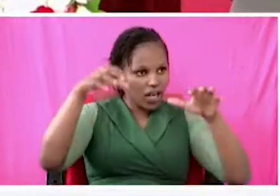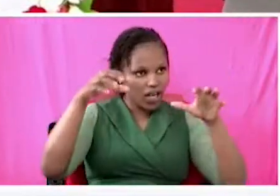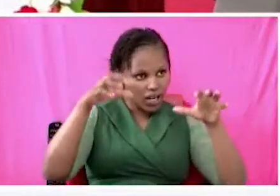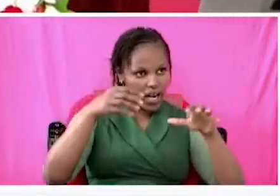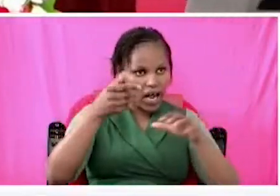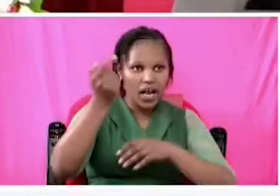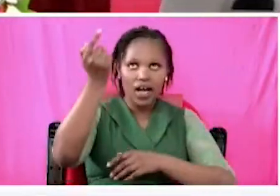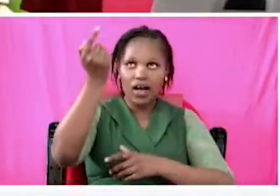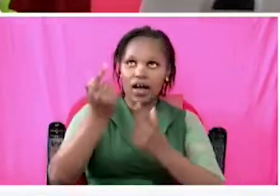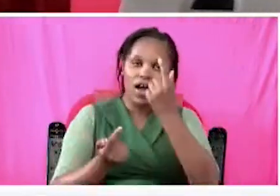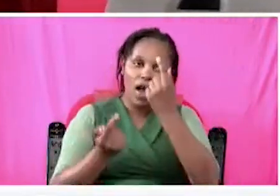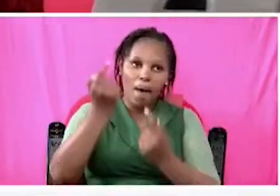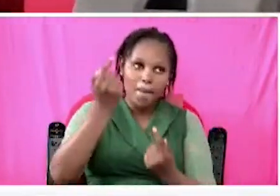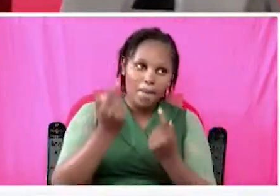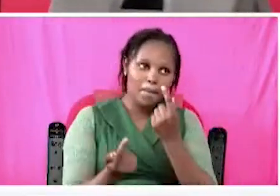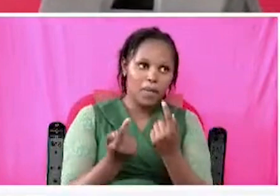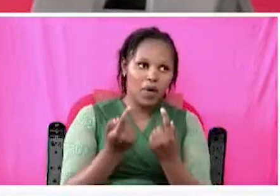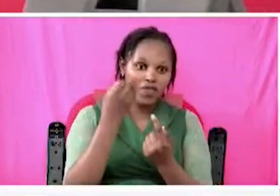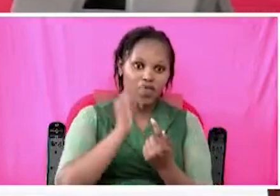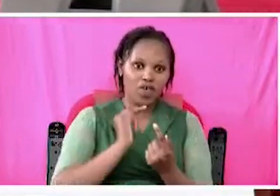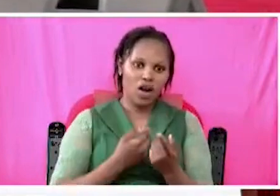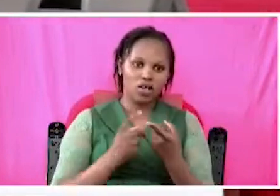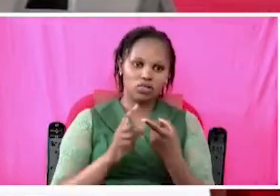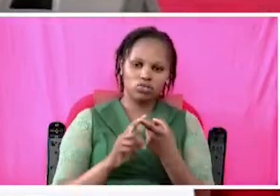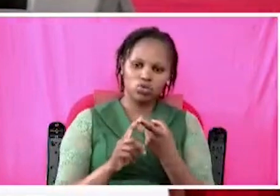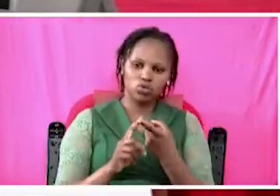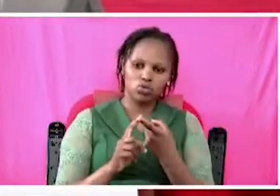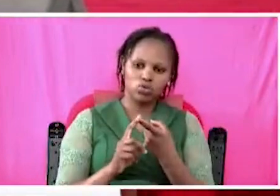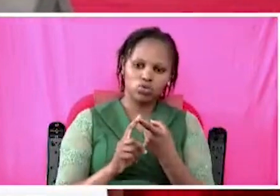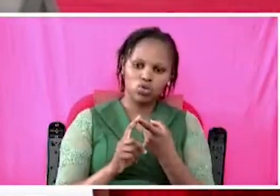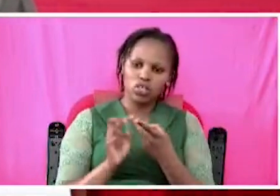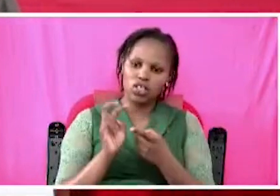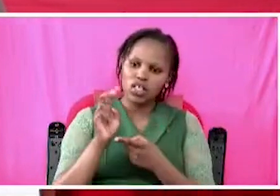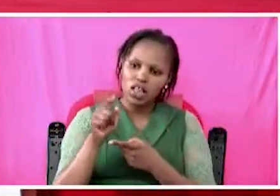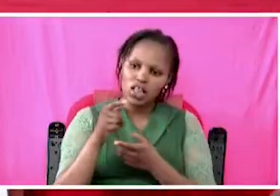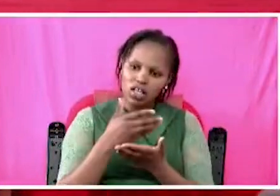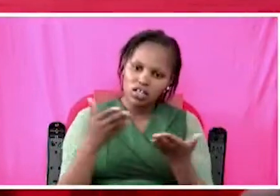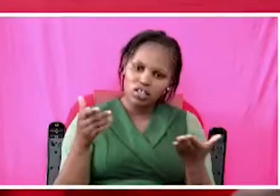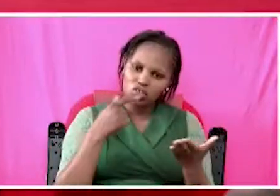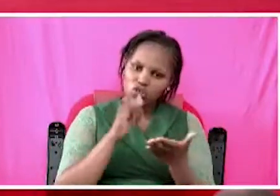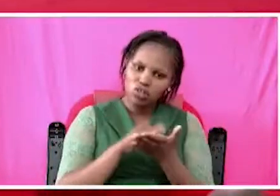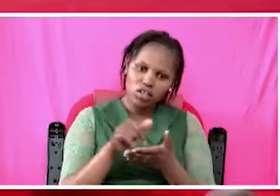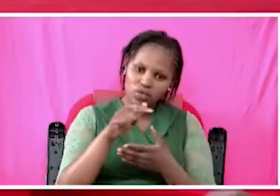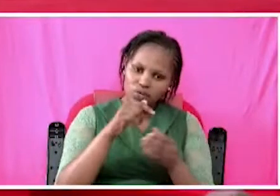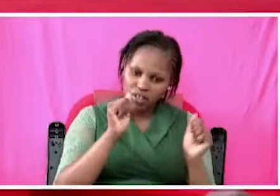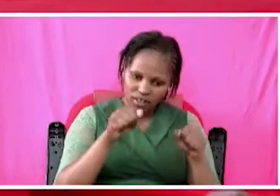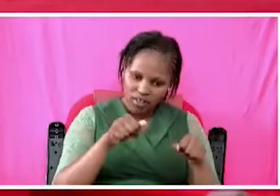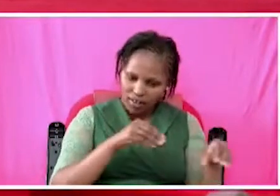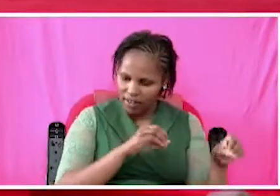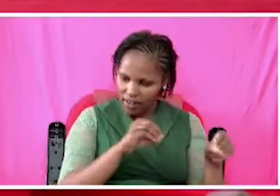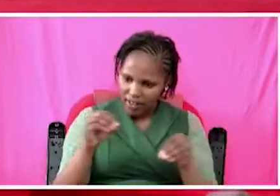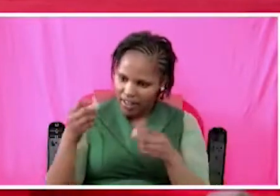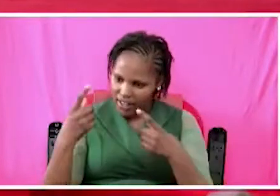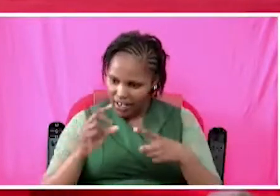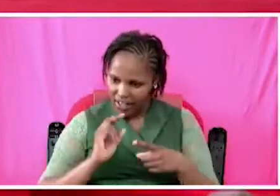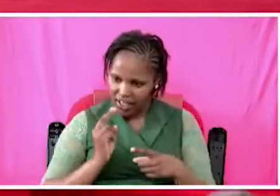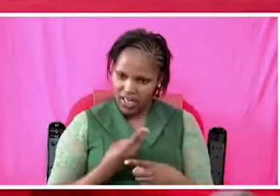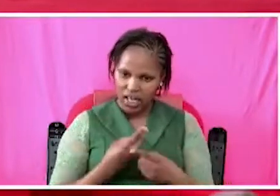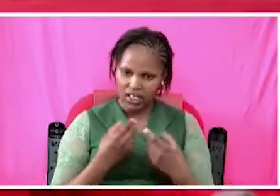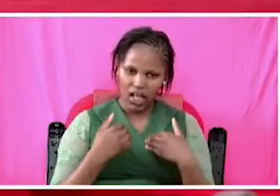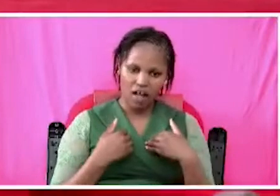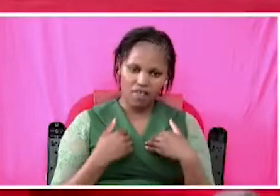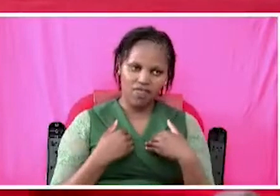coming, and so he tells him, for us to square this thing so that we can move on, let us summon the entire